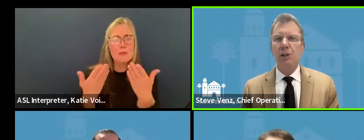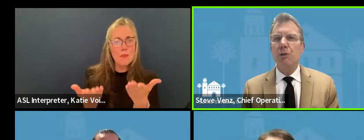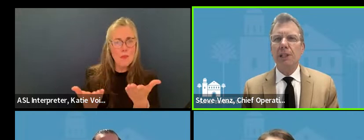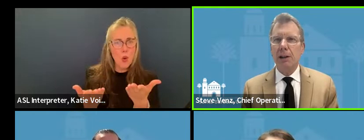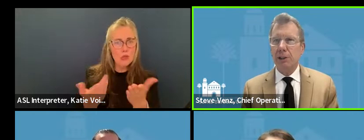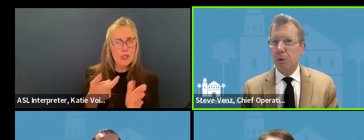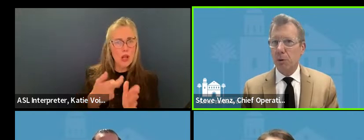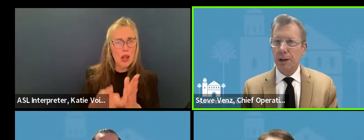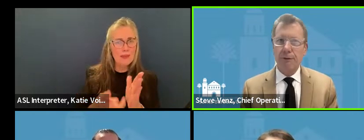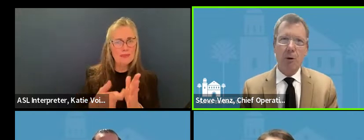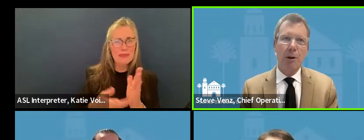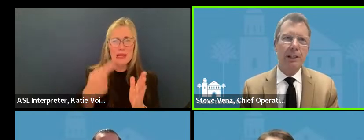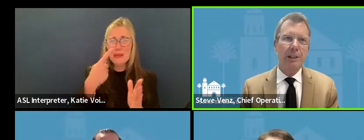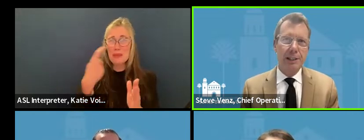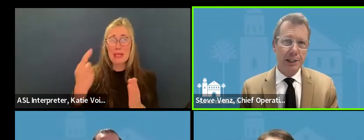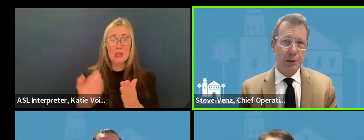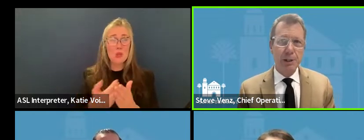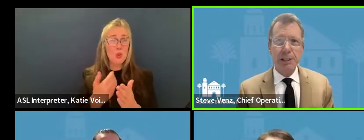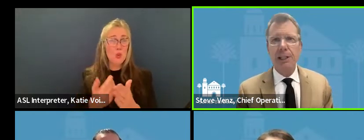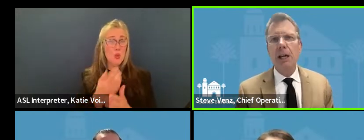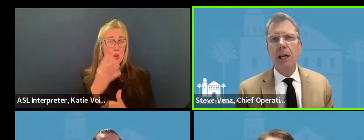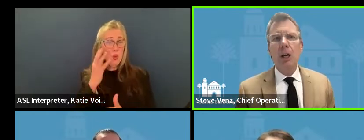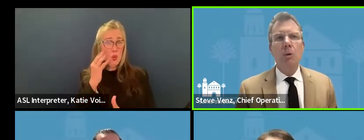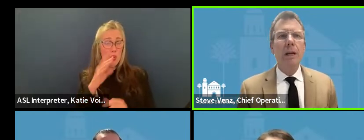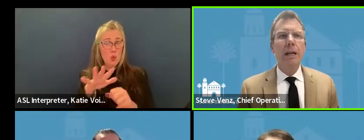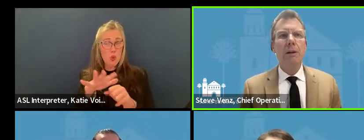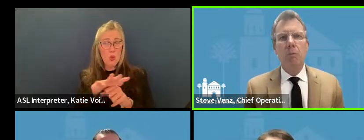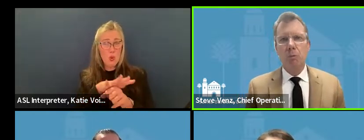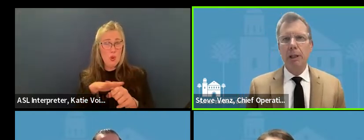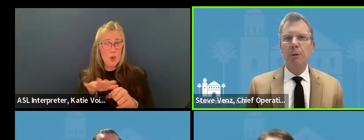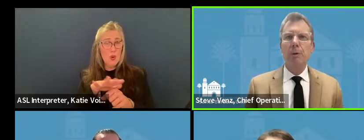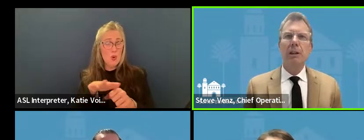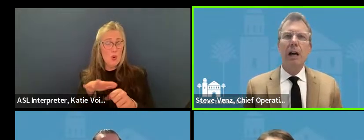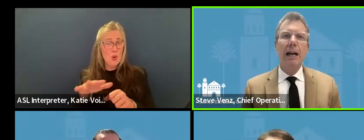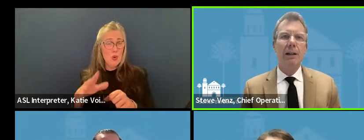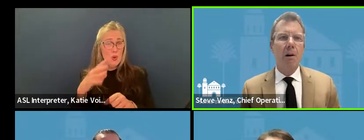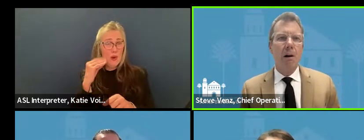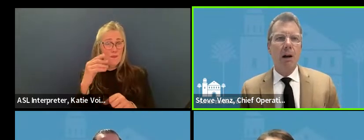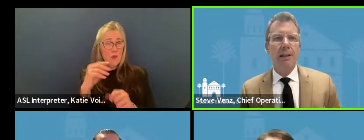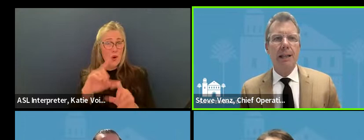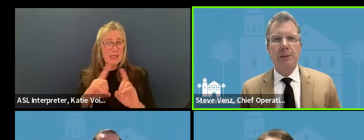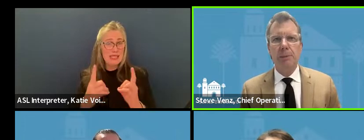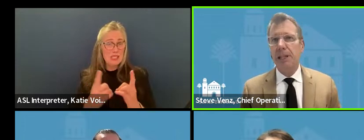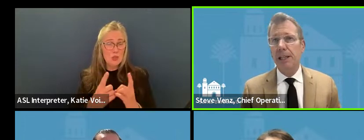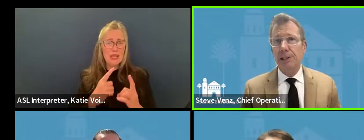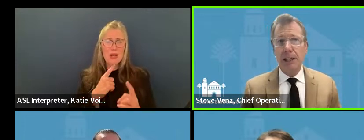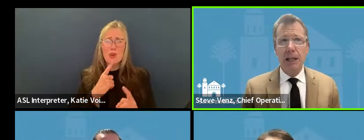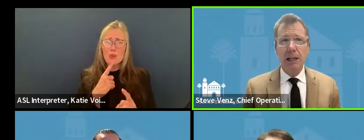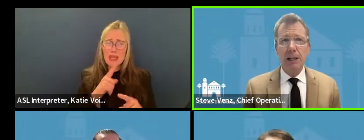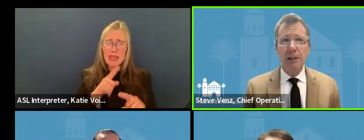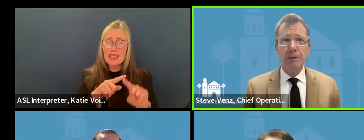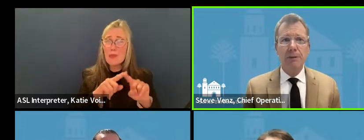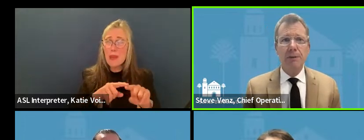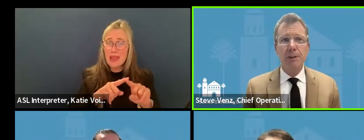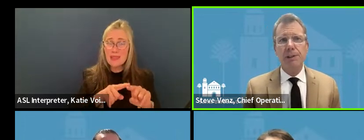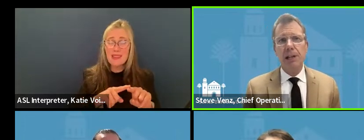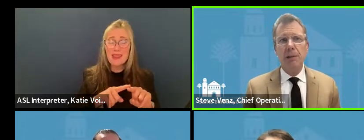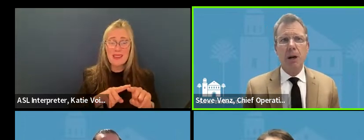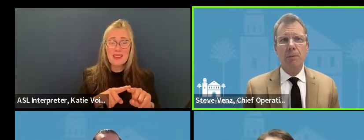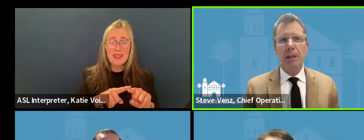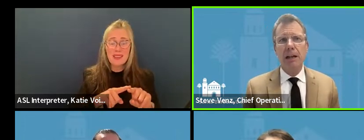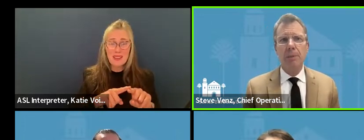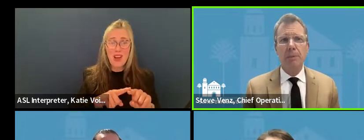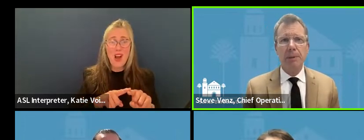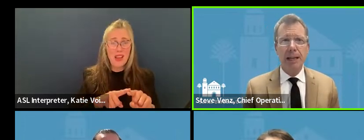Because this is new territory for the district, we really relied on the expertise of